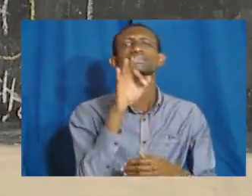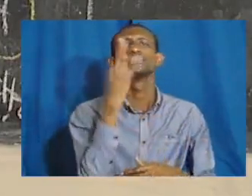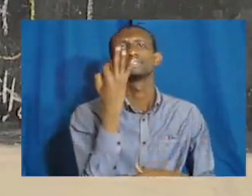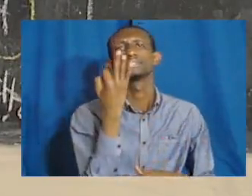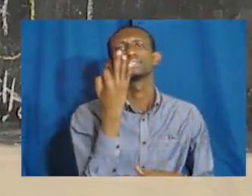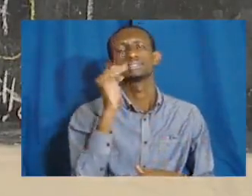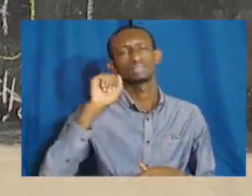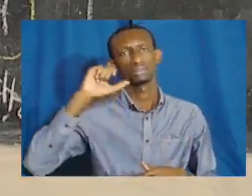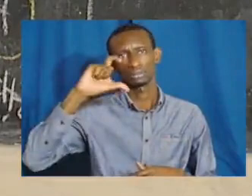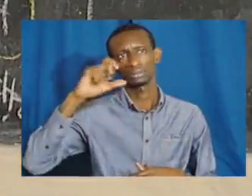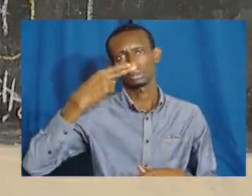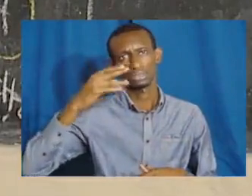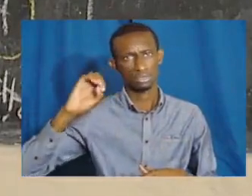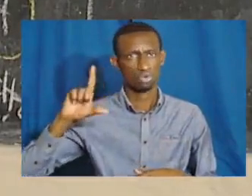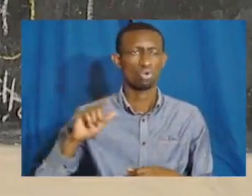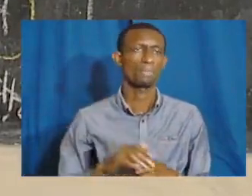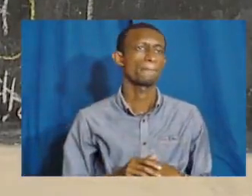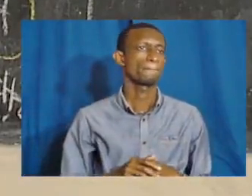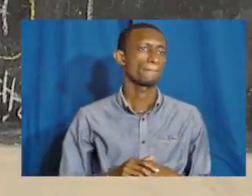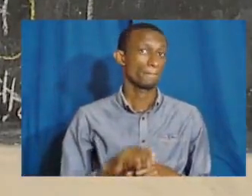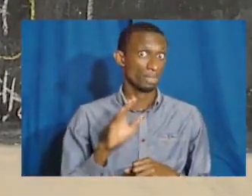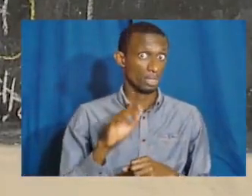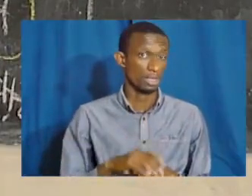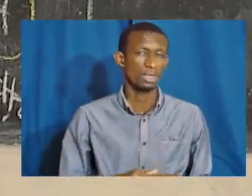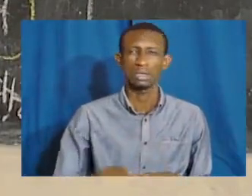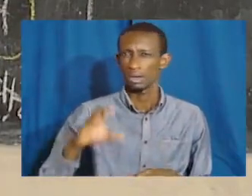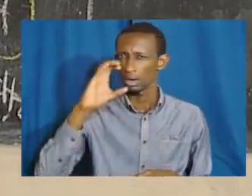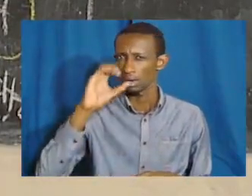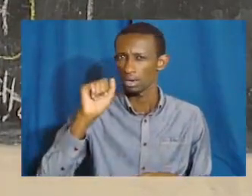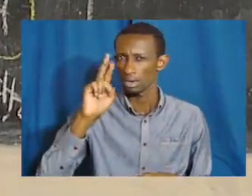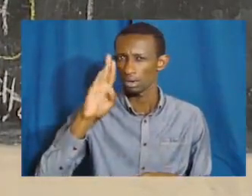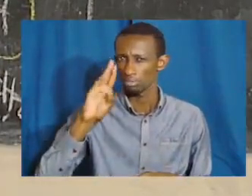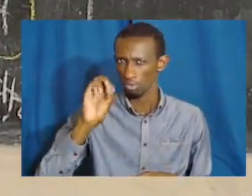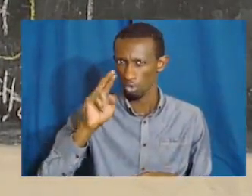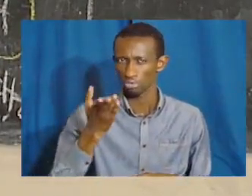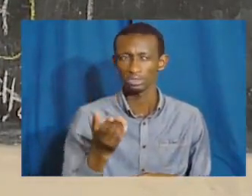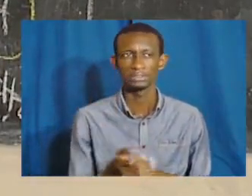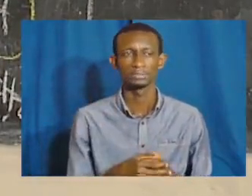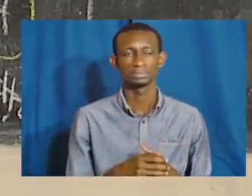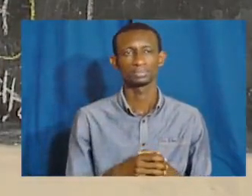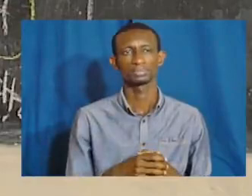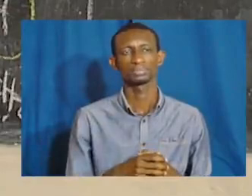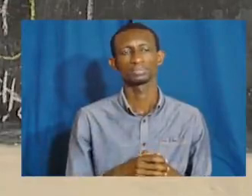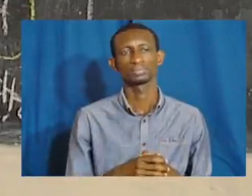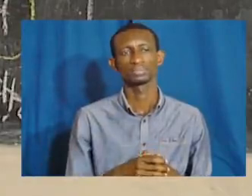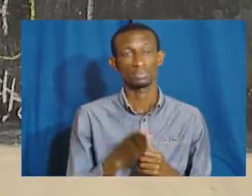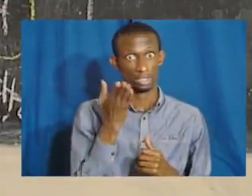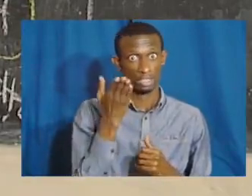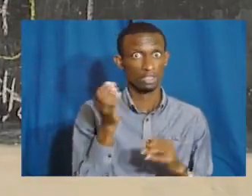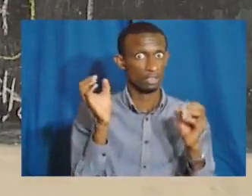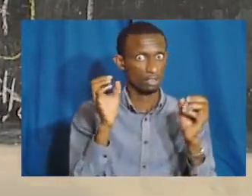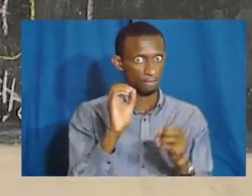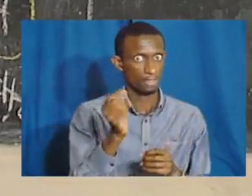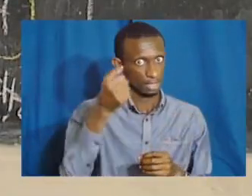alcohol. The carbon containing the OH doesn't have a hydrogen atom. That is a